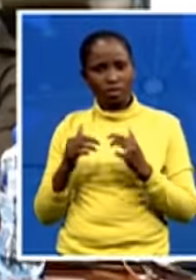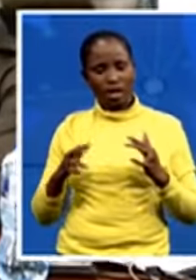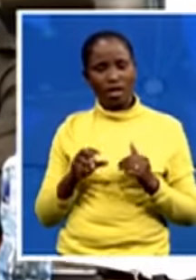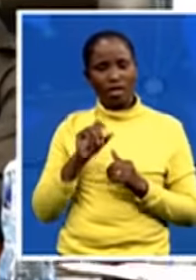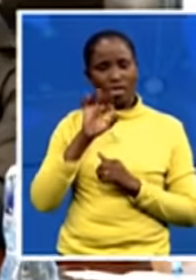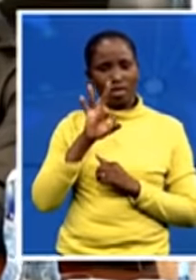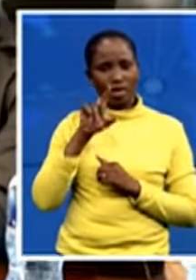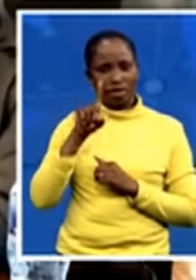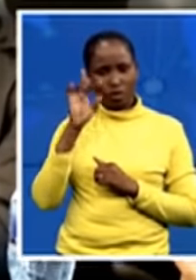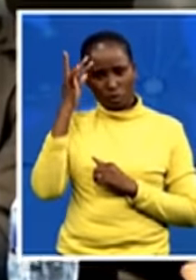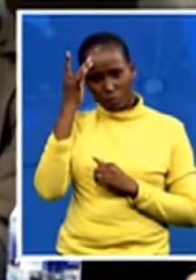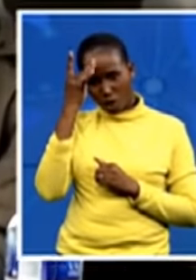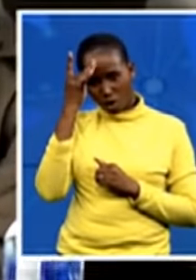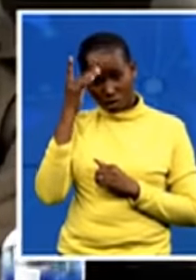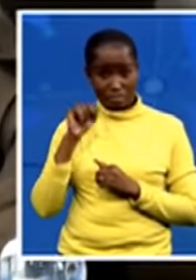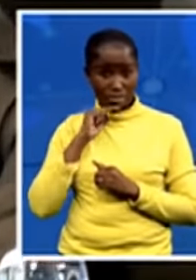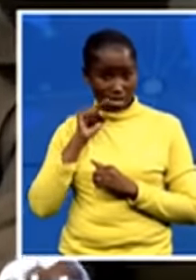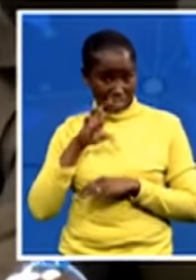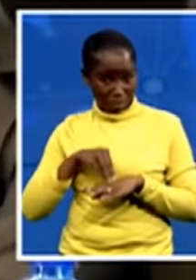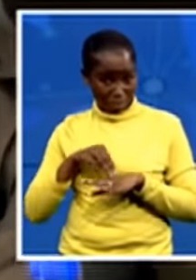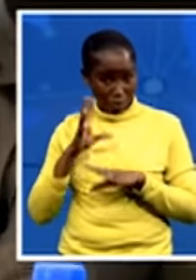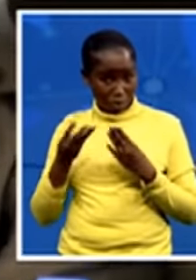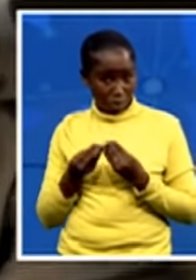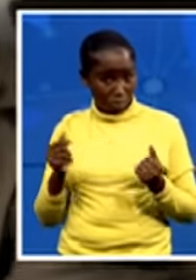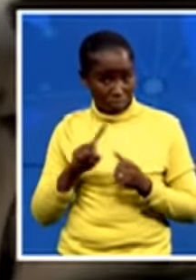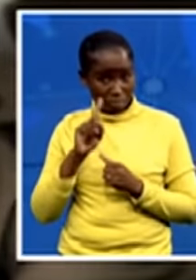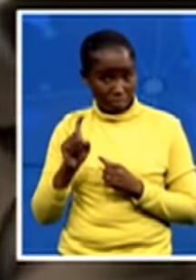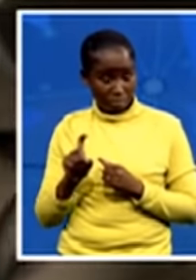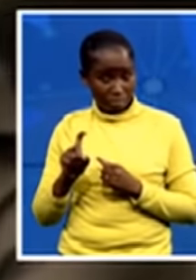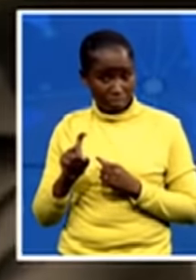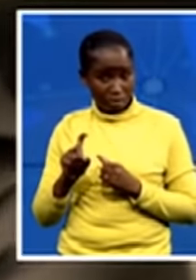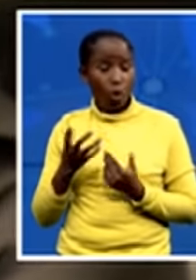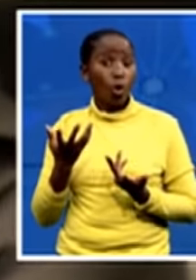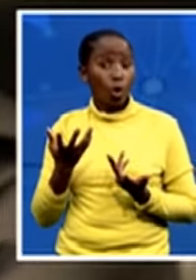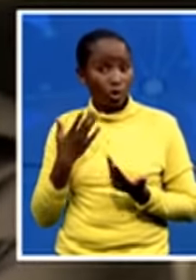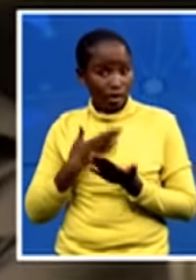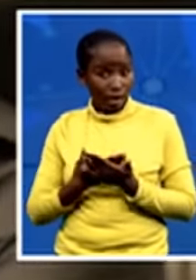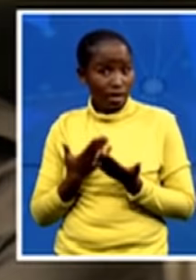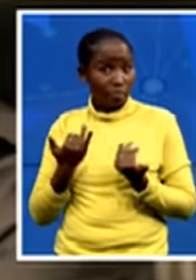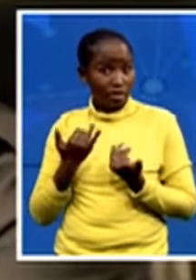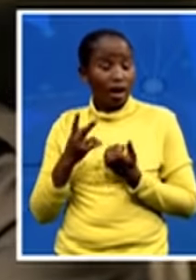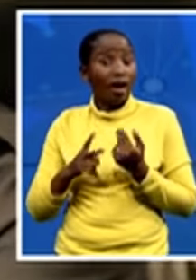then, or should we expect another renewal? And also, you say that